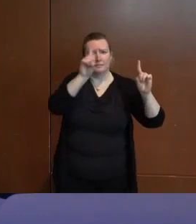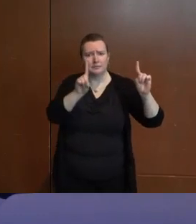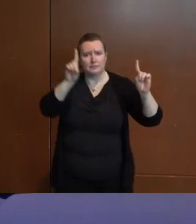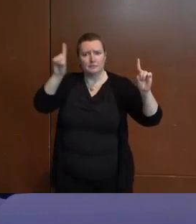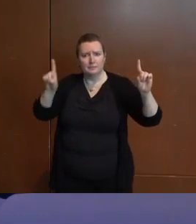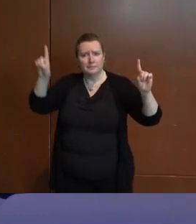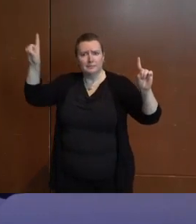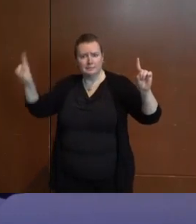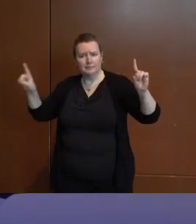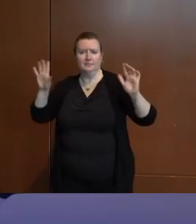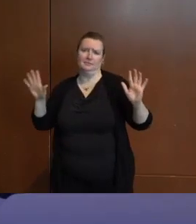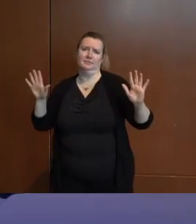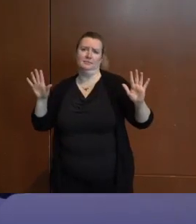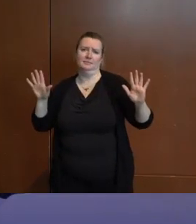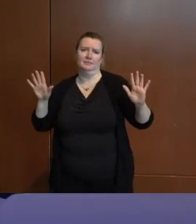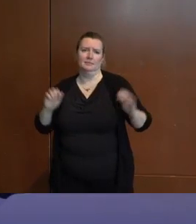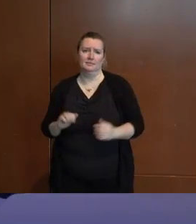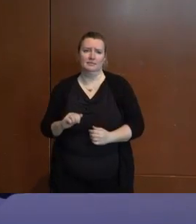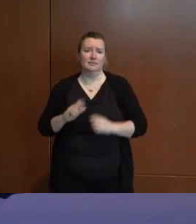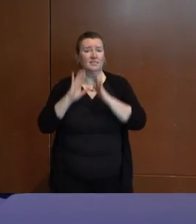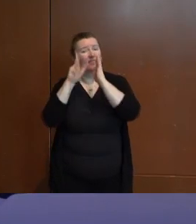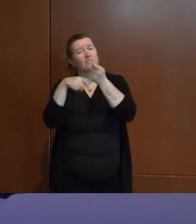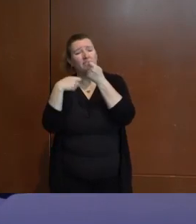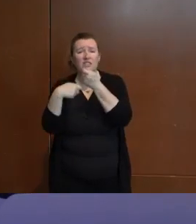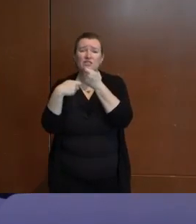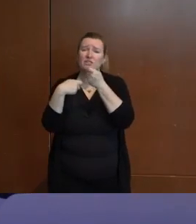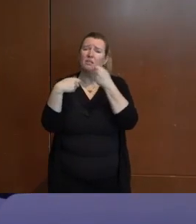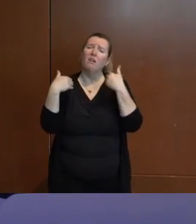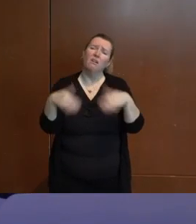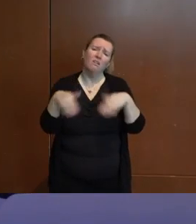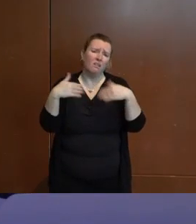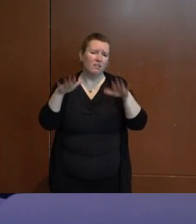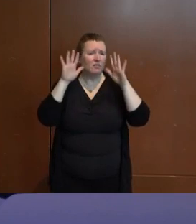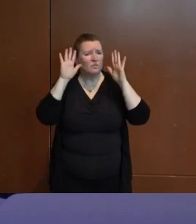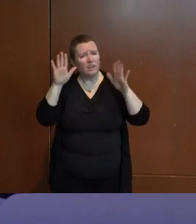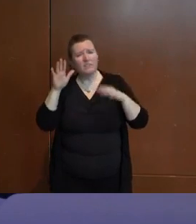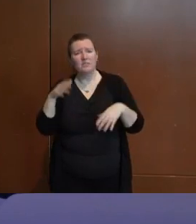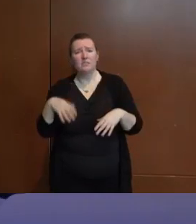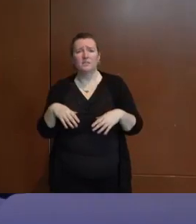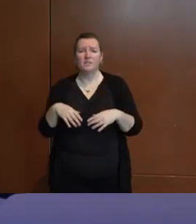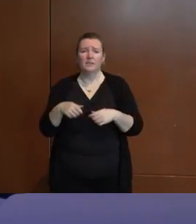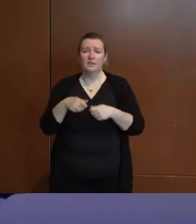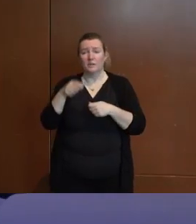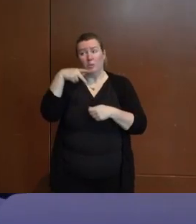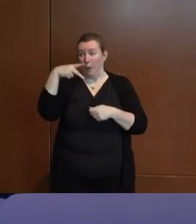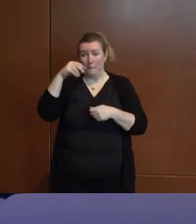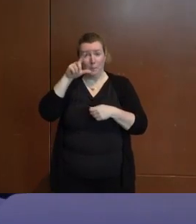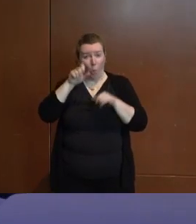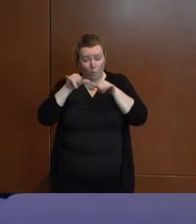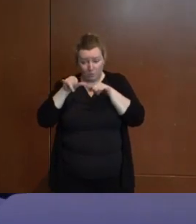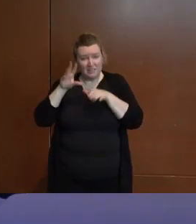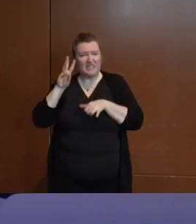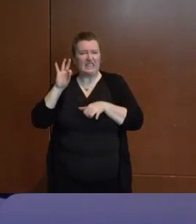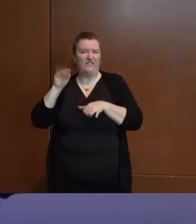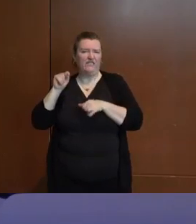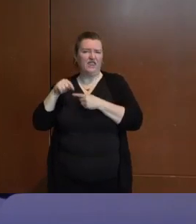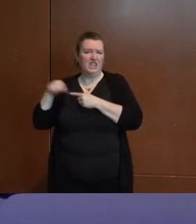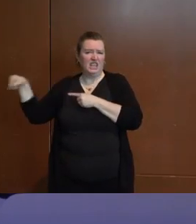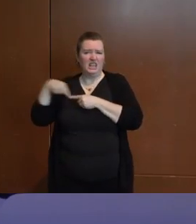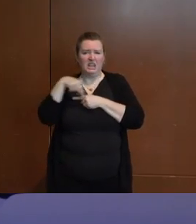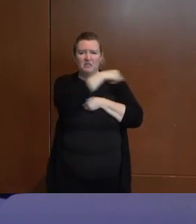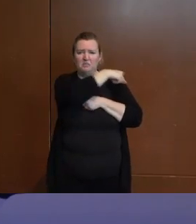6-foot pole, which I think is a great way to think about it, or outside walking, hiking, jogging, please, please, please keep your distance.